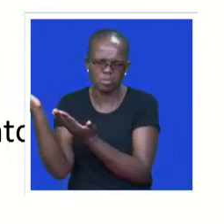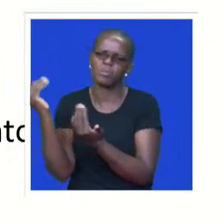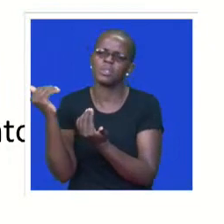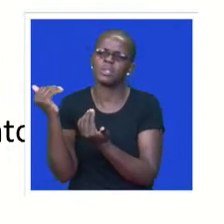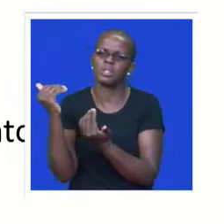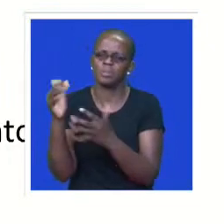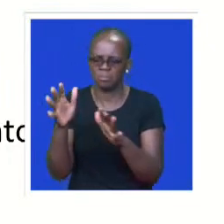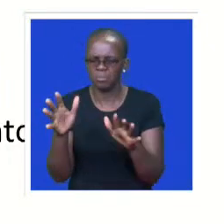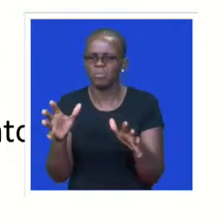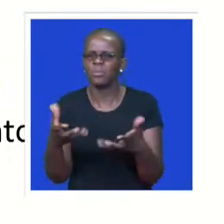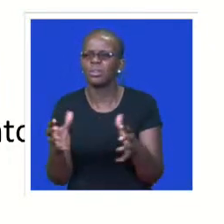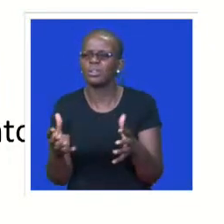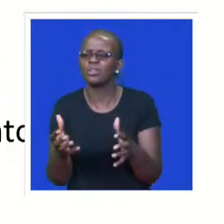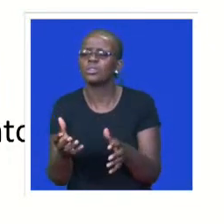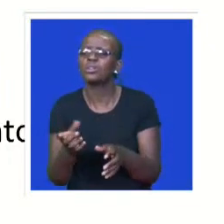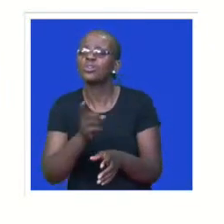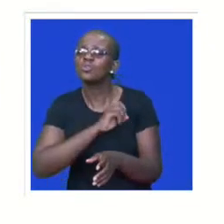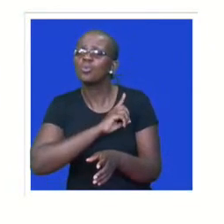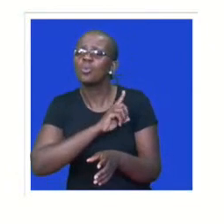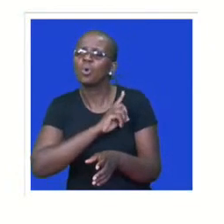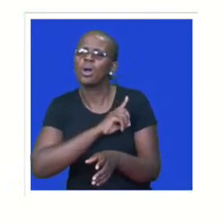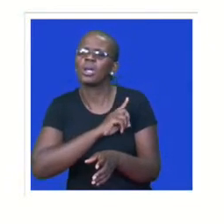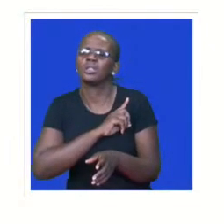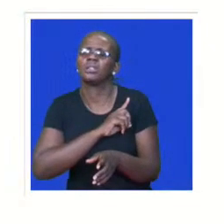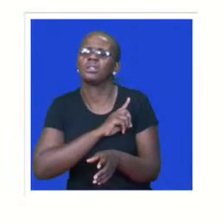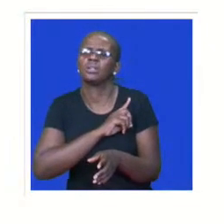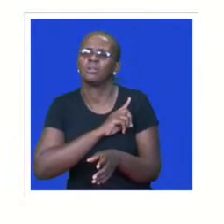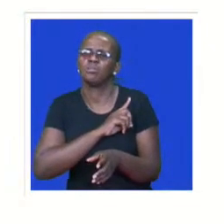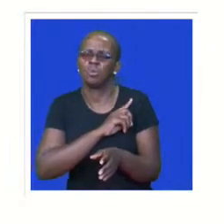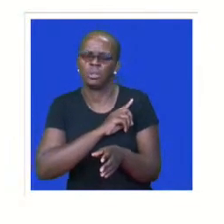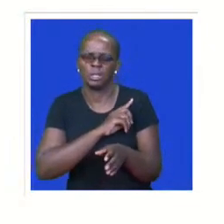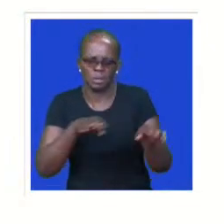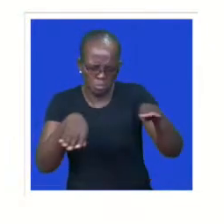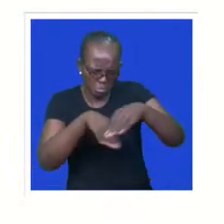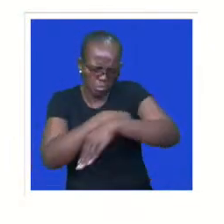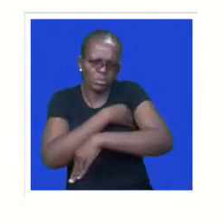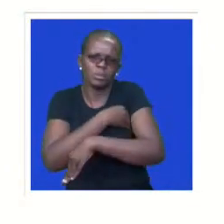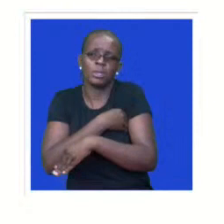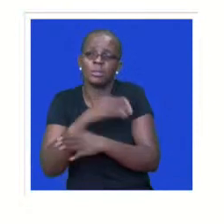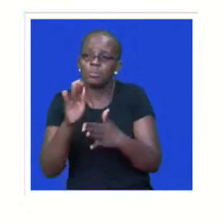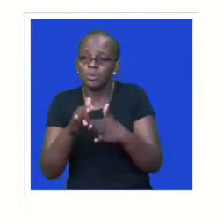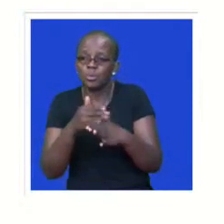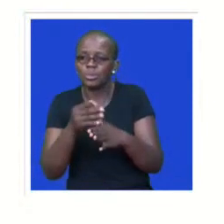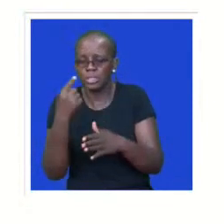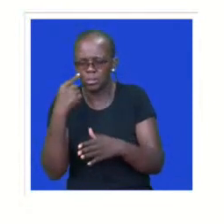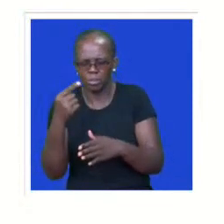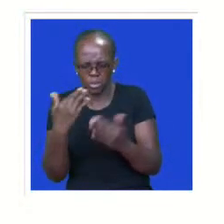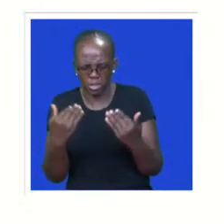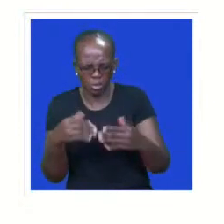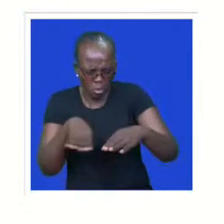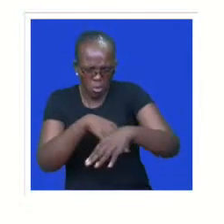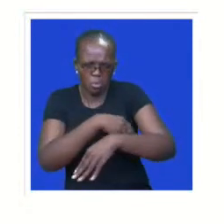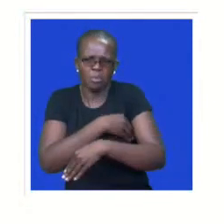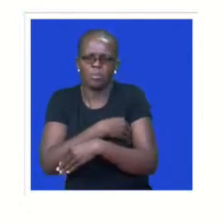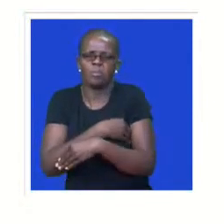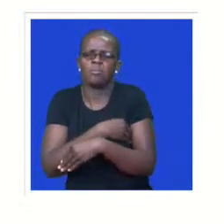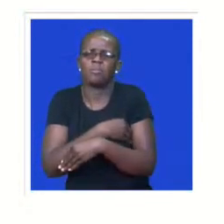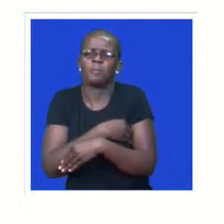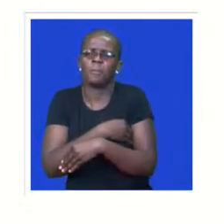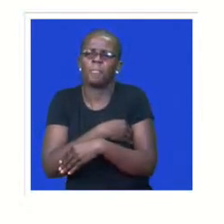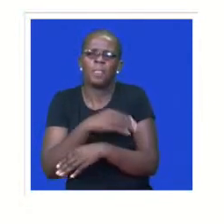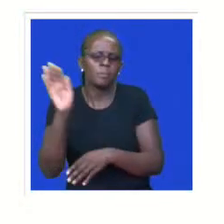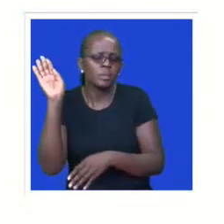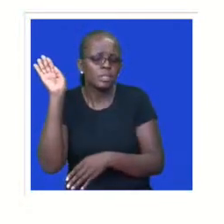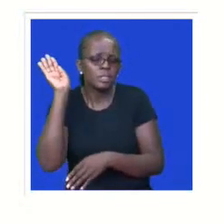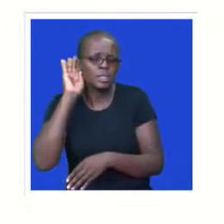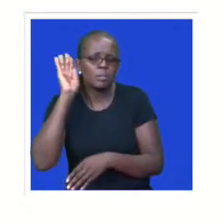day, they decided to hide themselves. You can see them hiding there, dear Lena. They were unaware of the